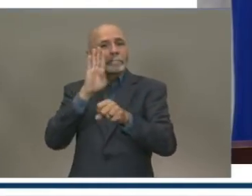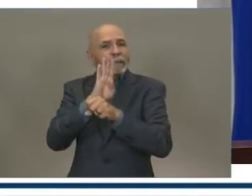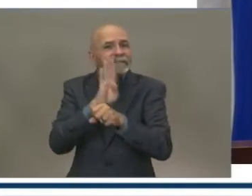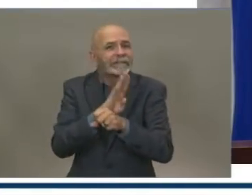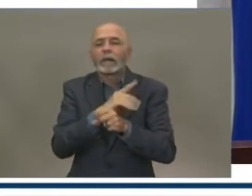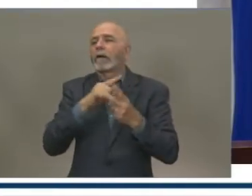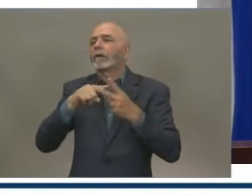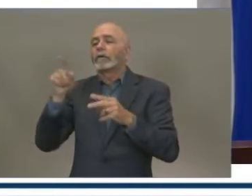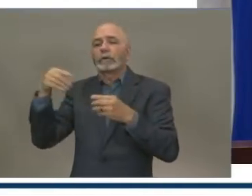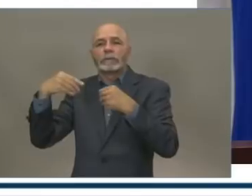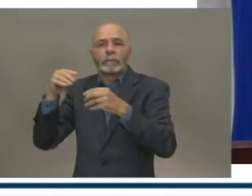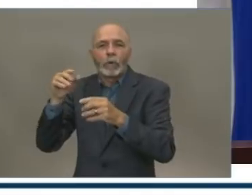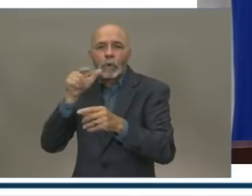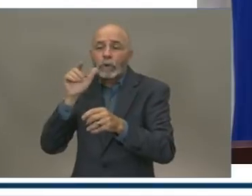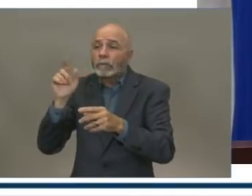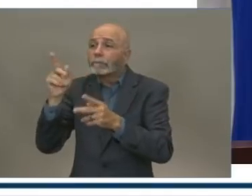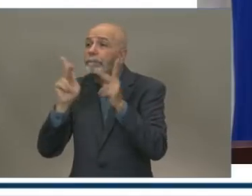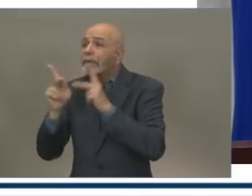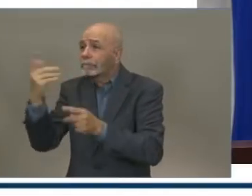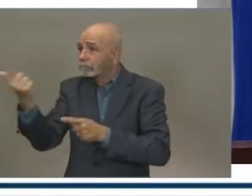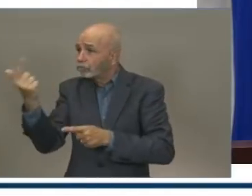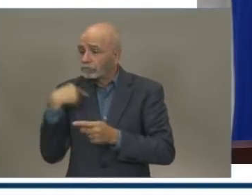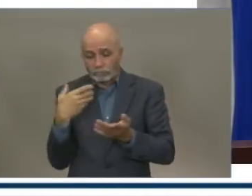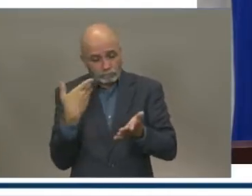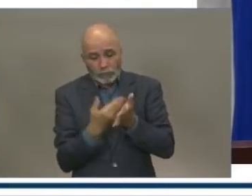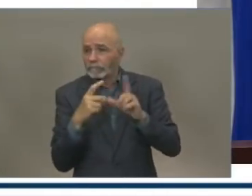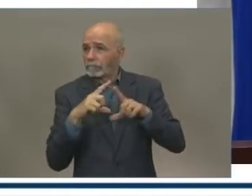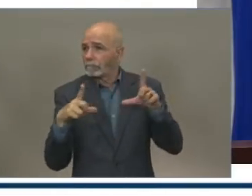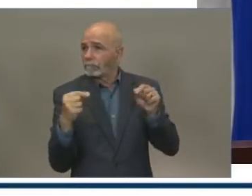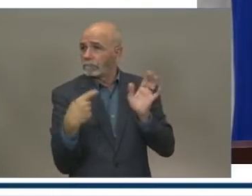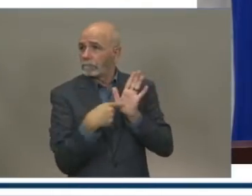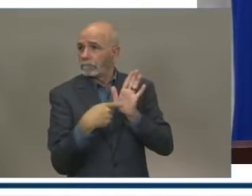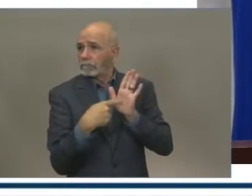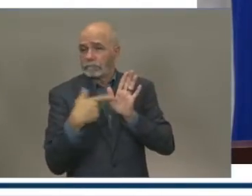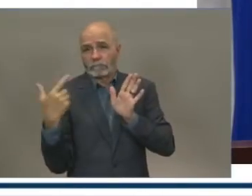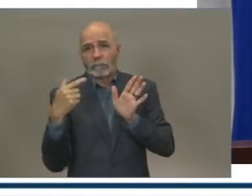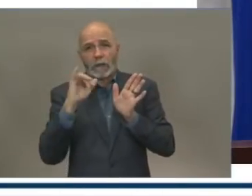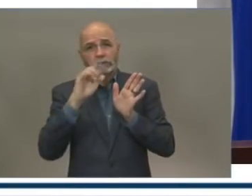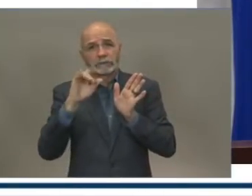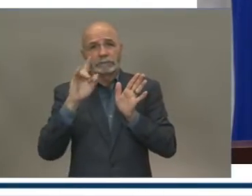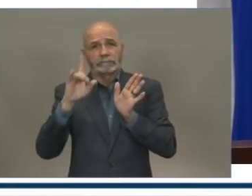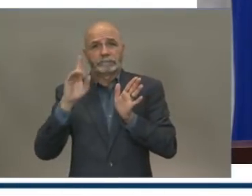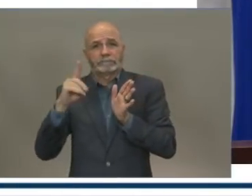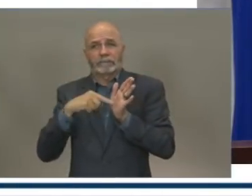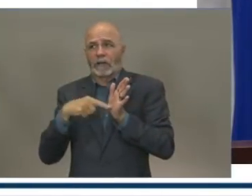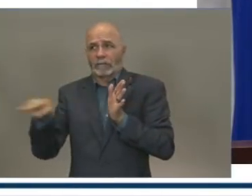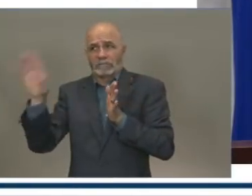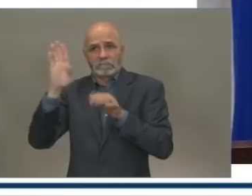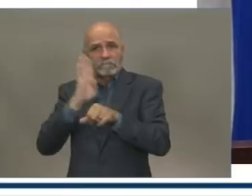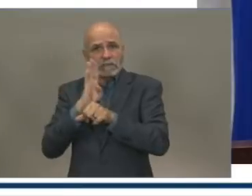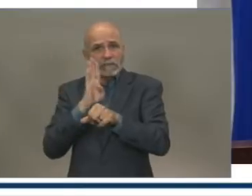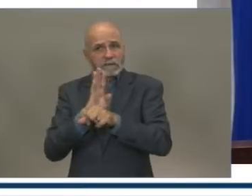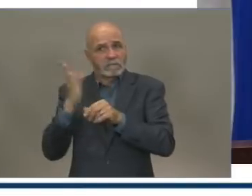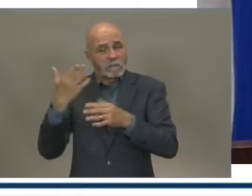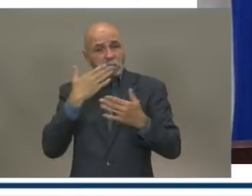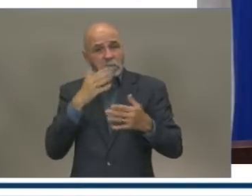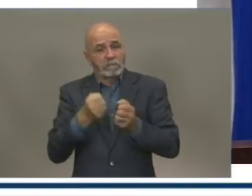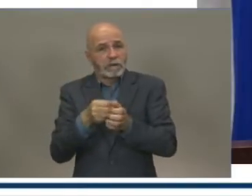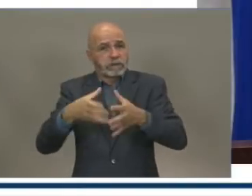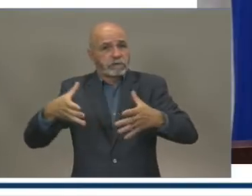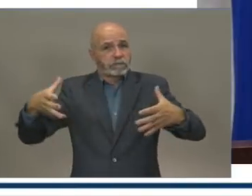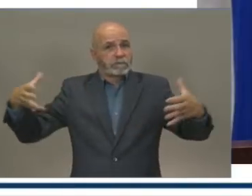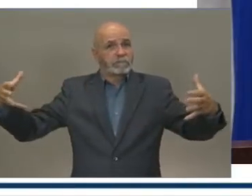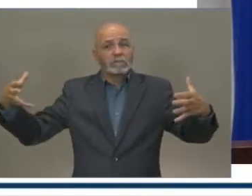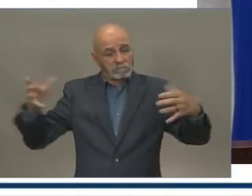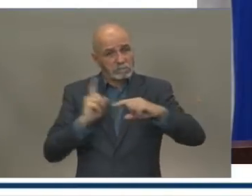of full vaccination requirement, and I thank everybody for their efforts. I want to remind Nova Scotians that